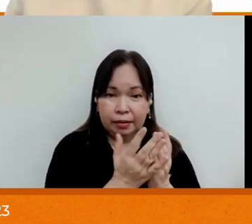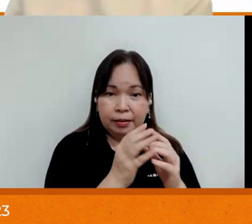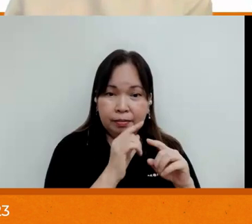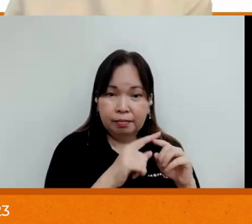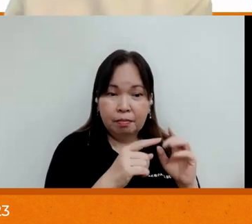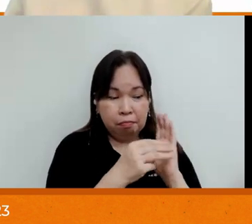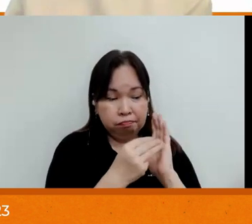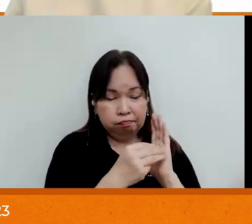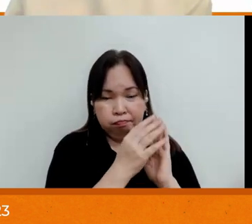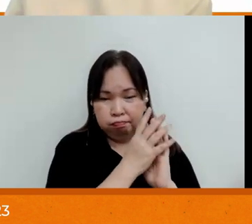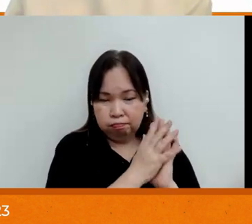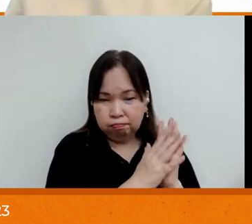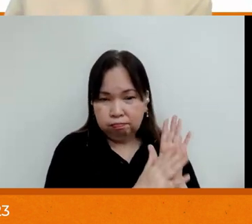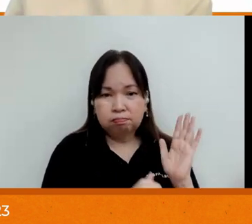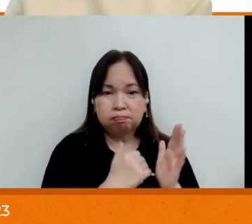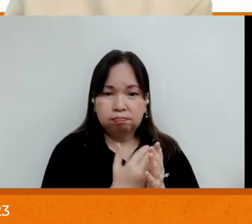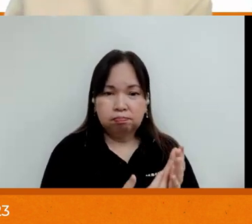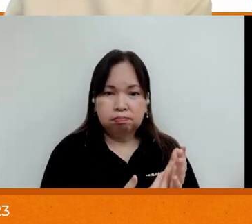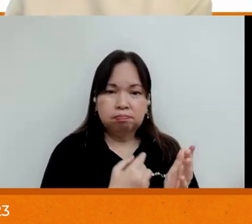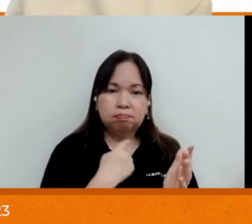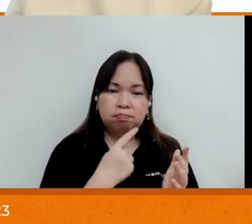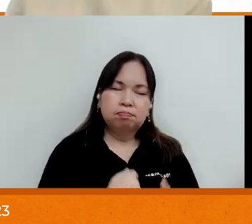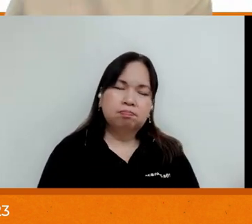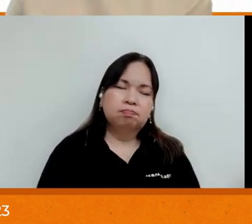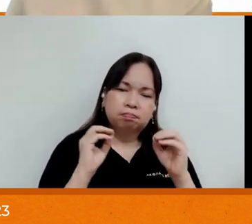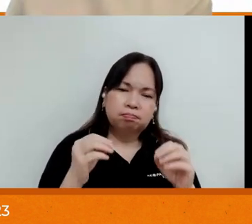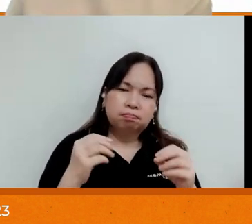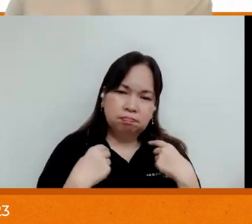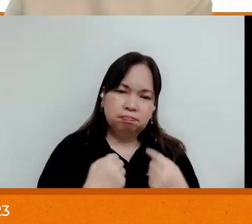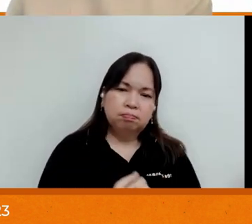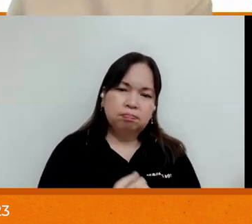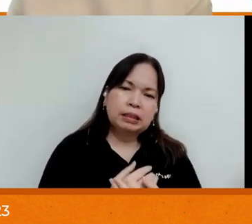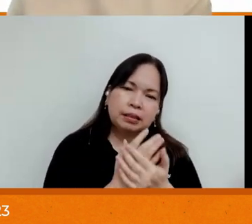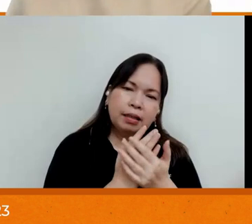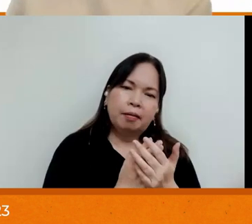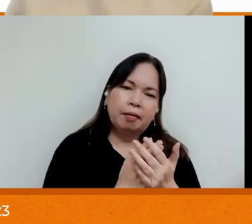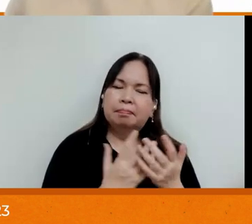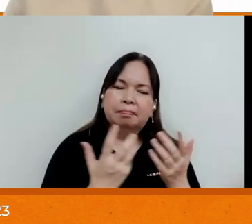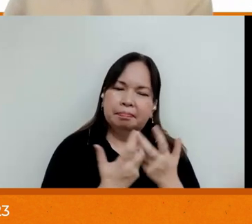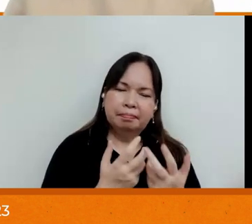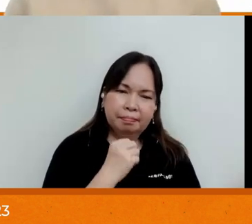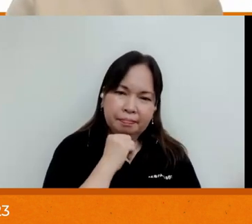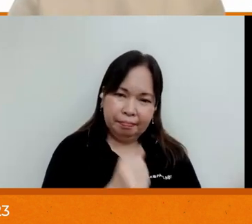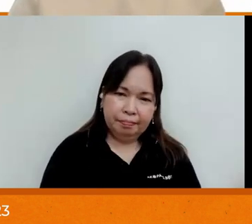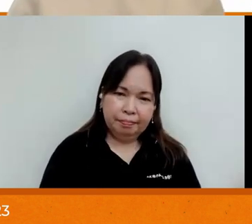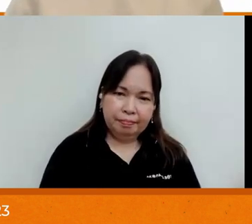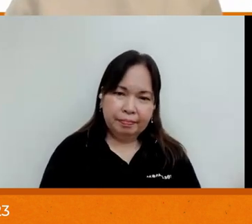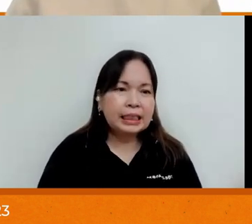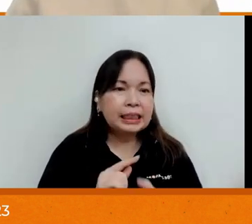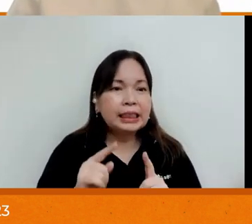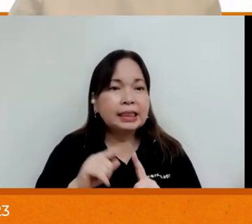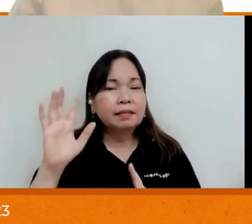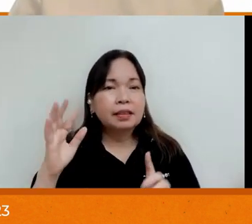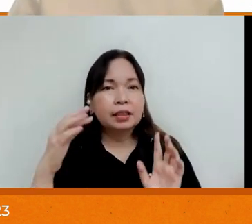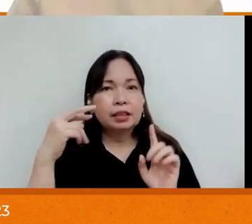mga practical doon na tinuturo, no? Kaya some of them are not applicable to us because iba yung context ni Jesus Christ with